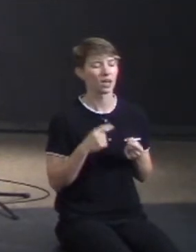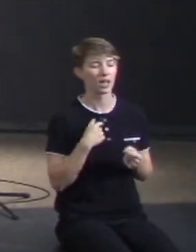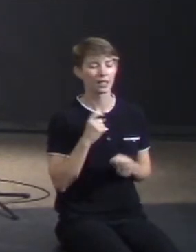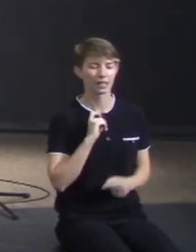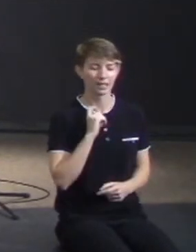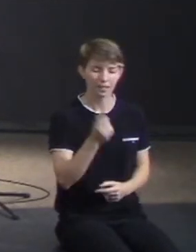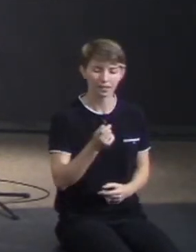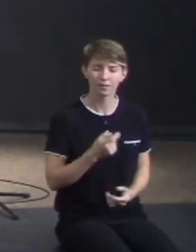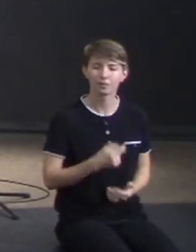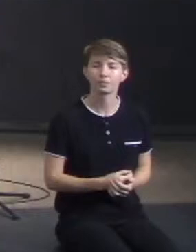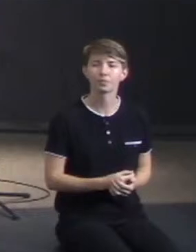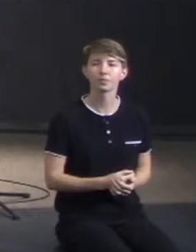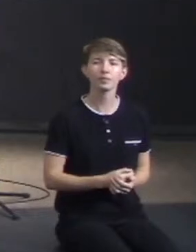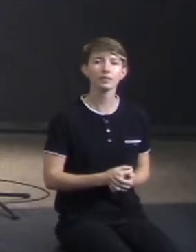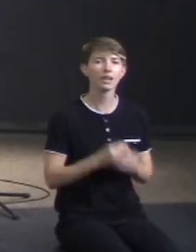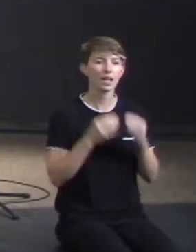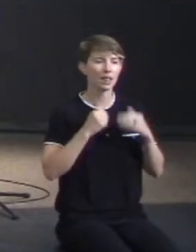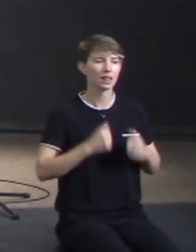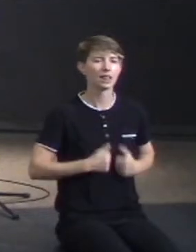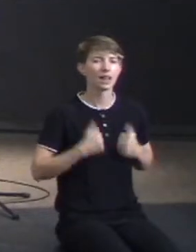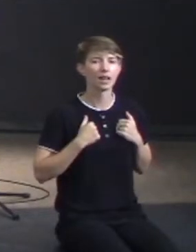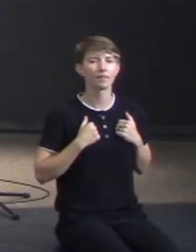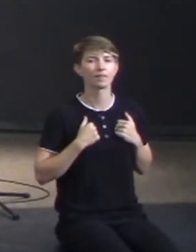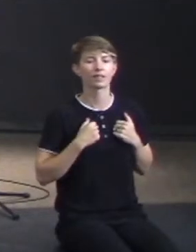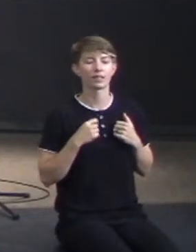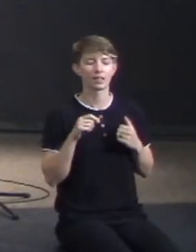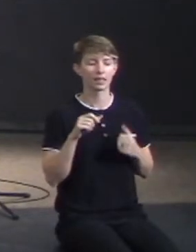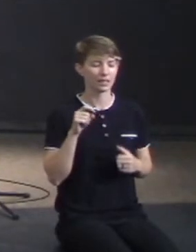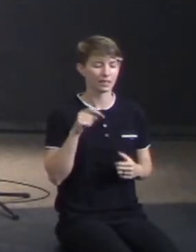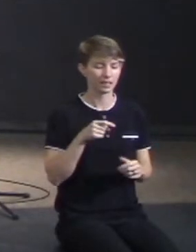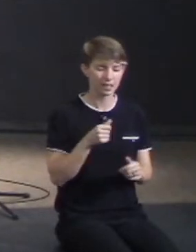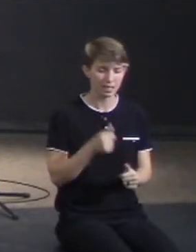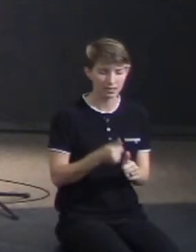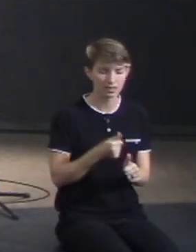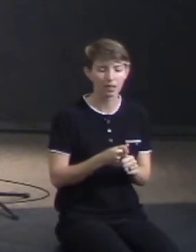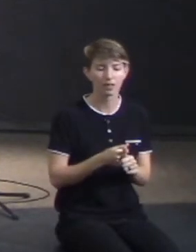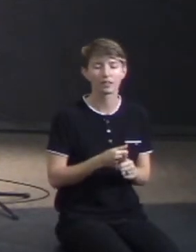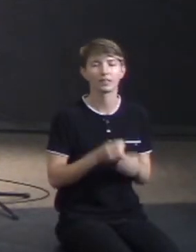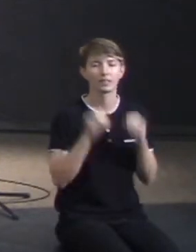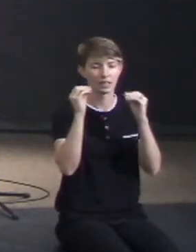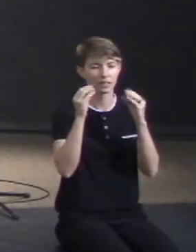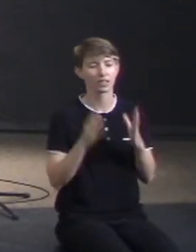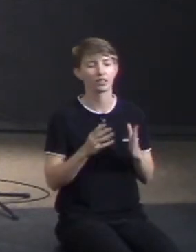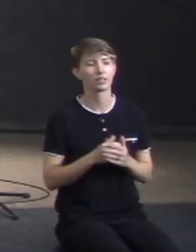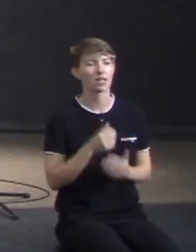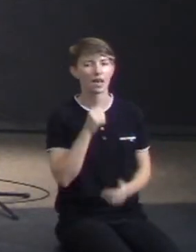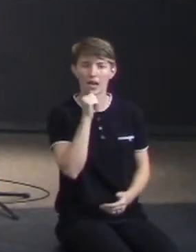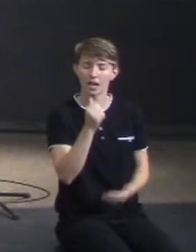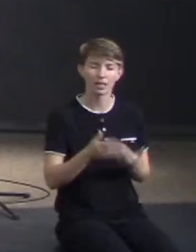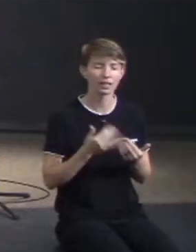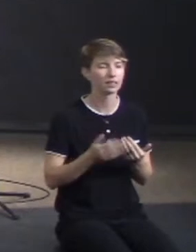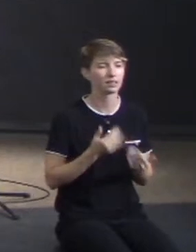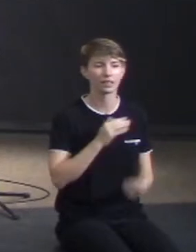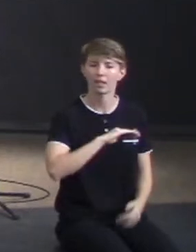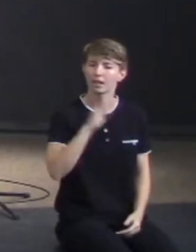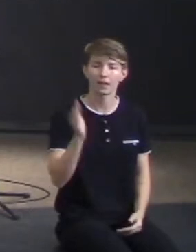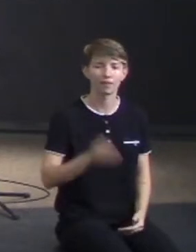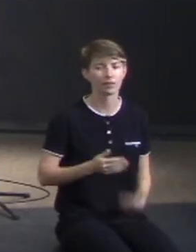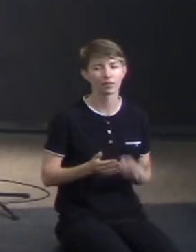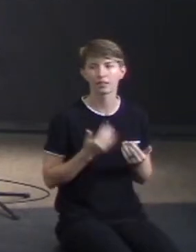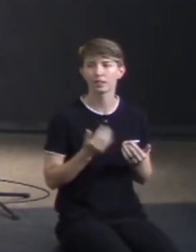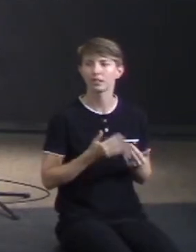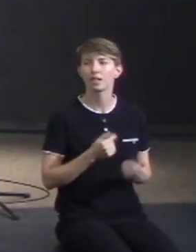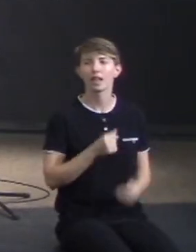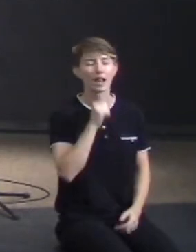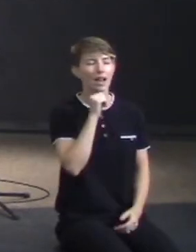life as an educator is not easy. It never is. And just not having